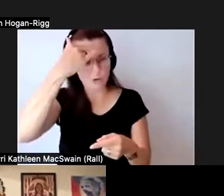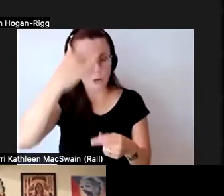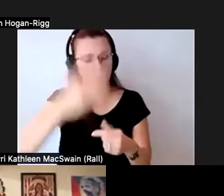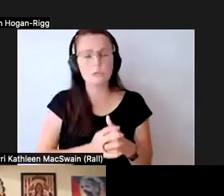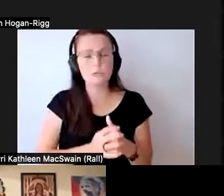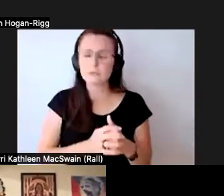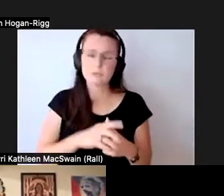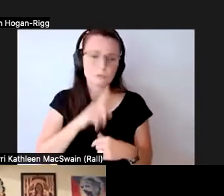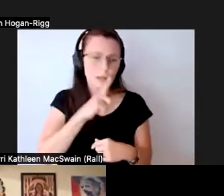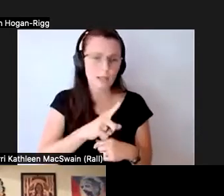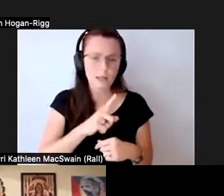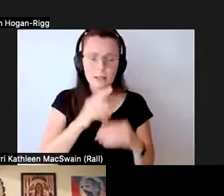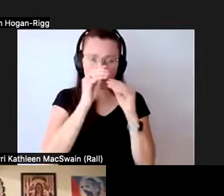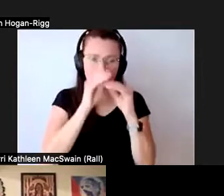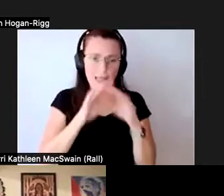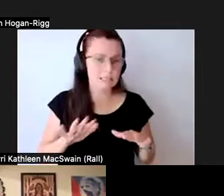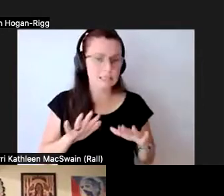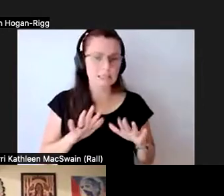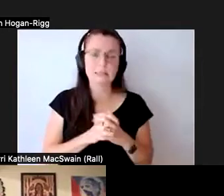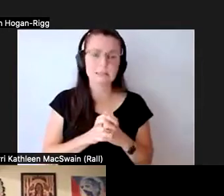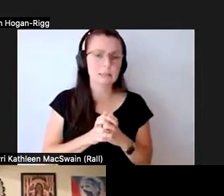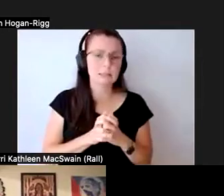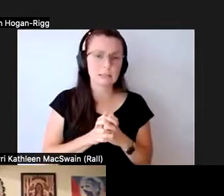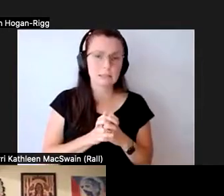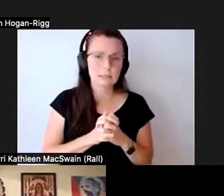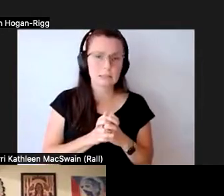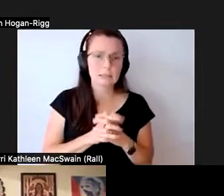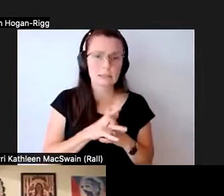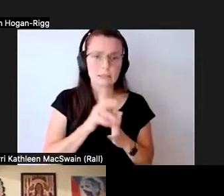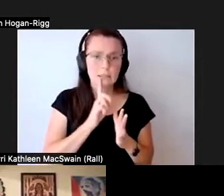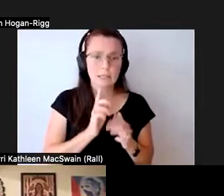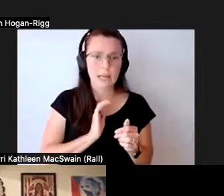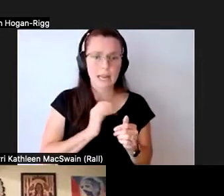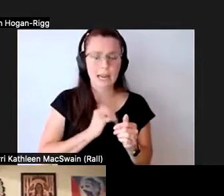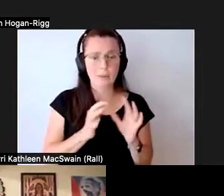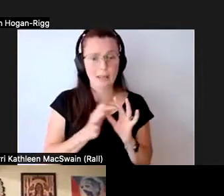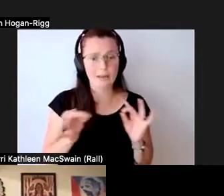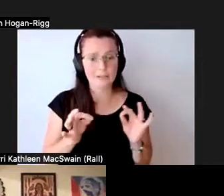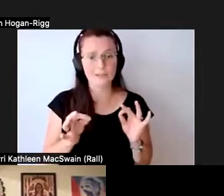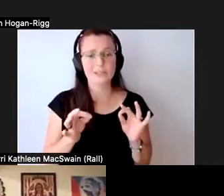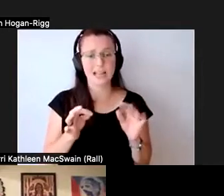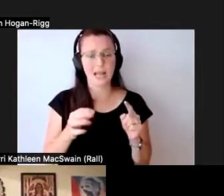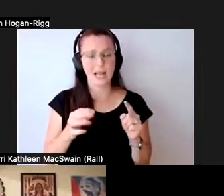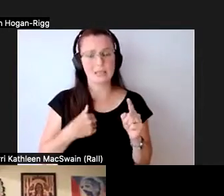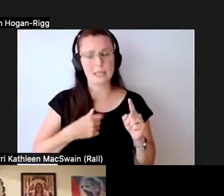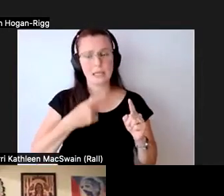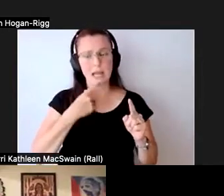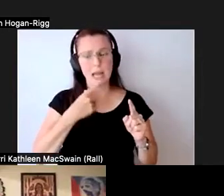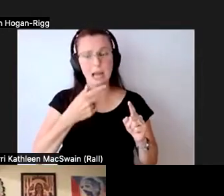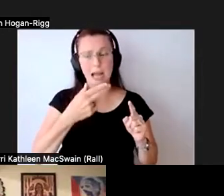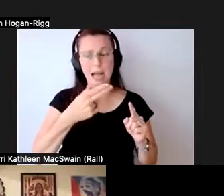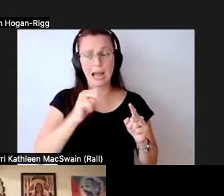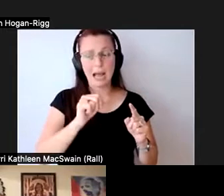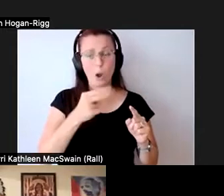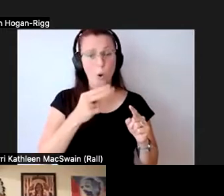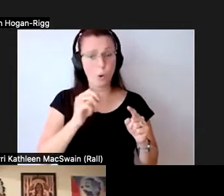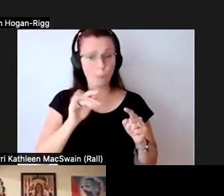again, in my Taíno language, you say hahom. Thank you for having me in your space. And I appreciate being